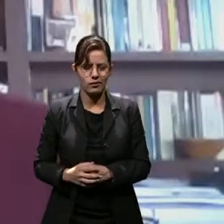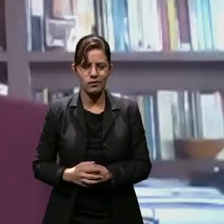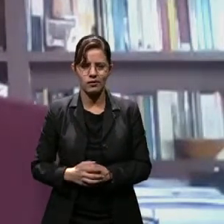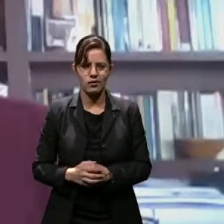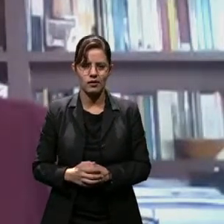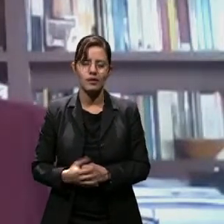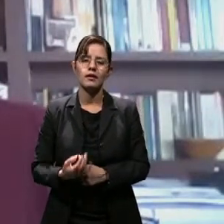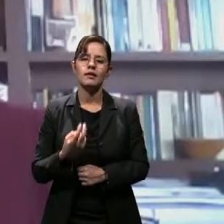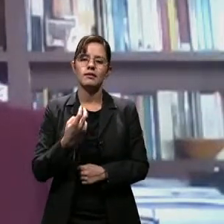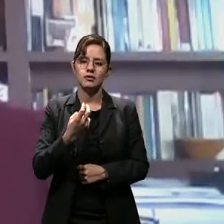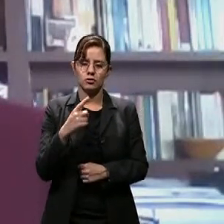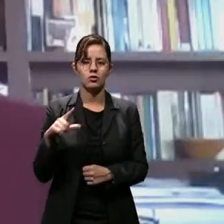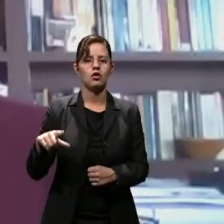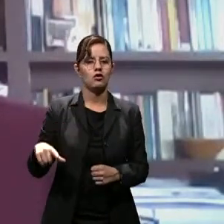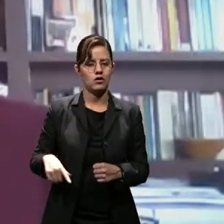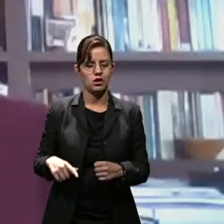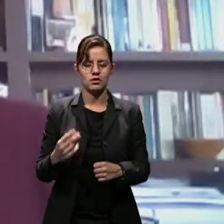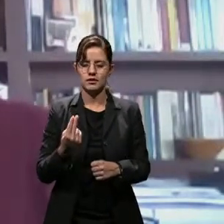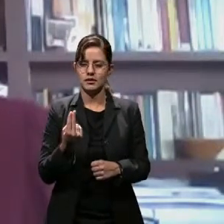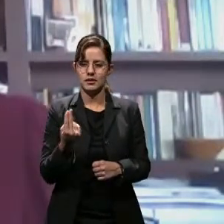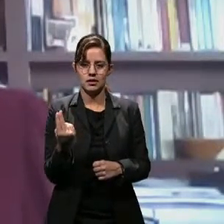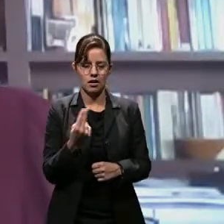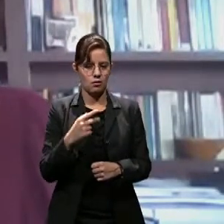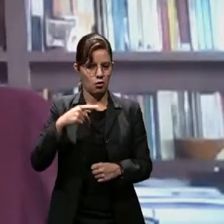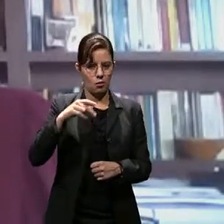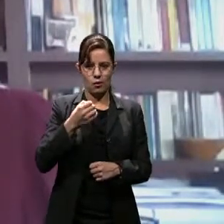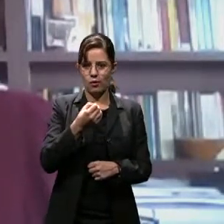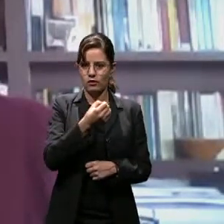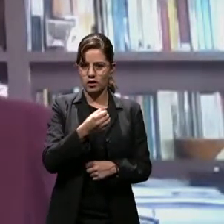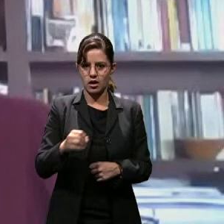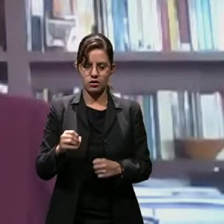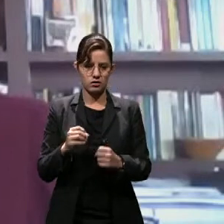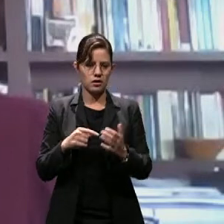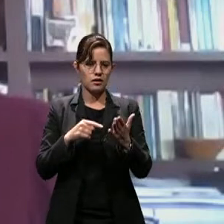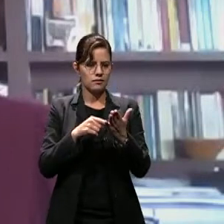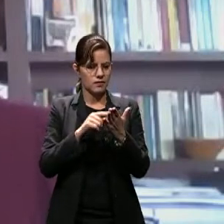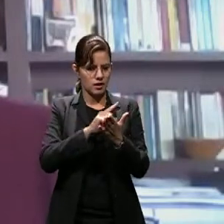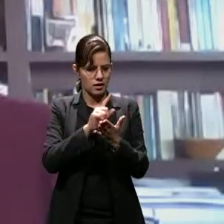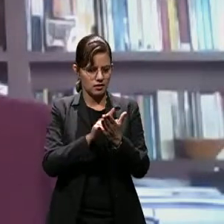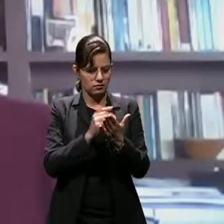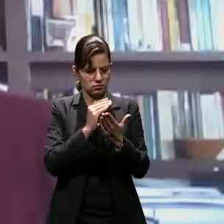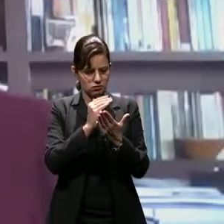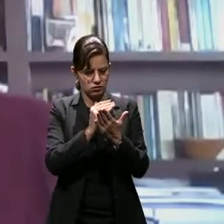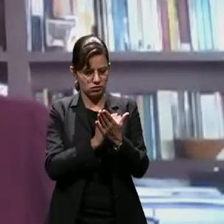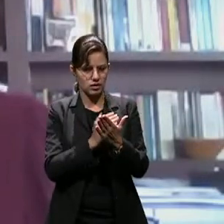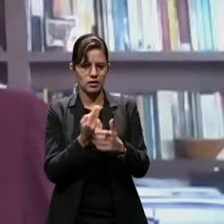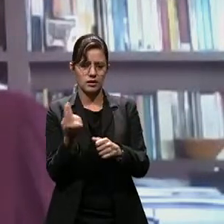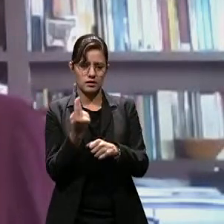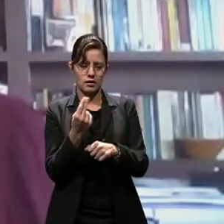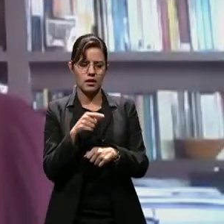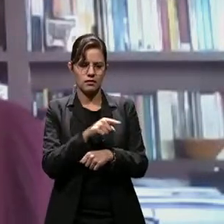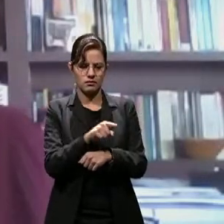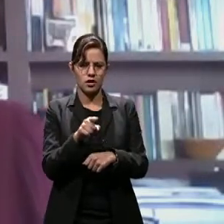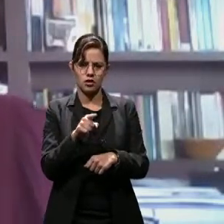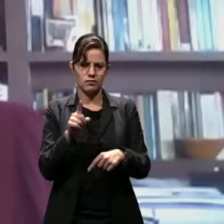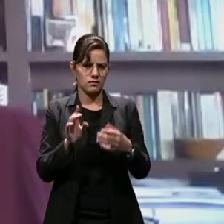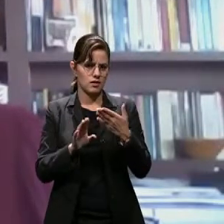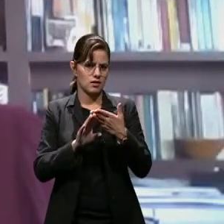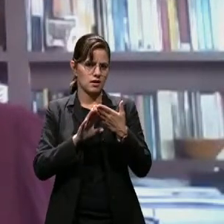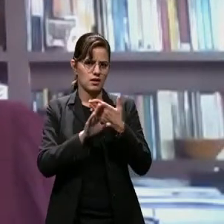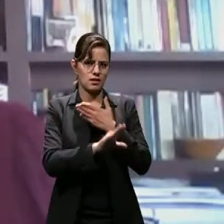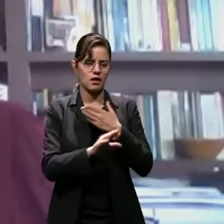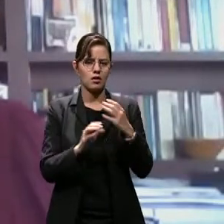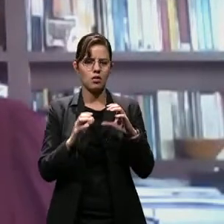phenomenon, the state is compelled to continue adopting policies that allow to prevent, sanction, punish,